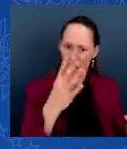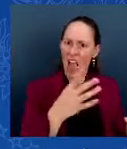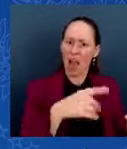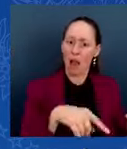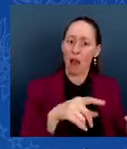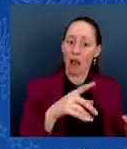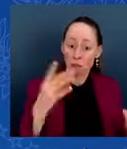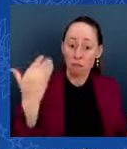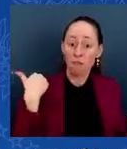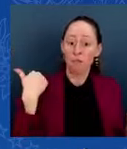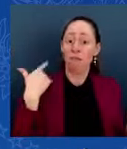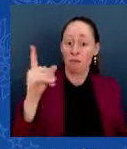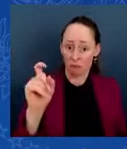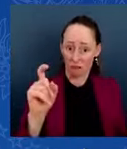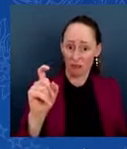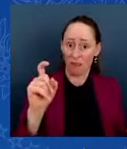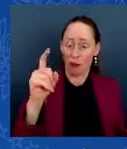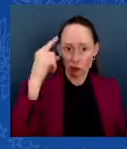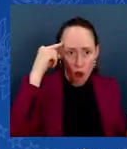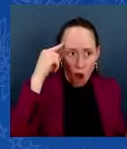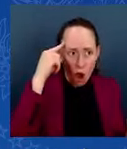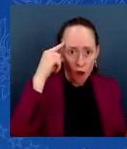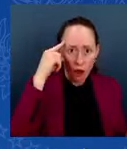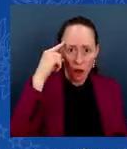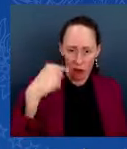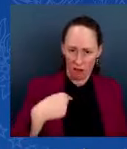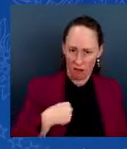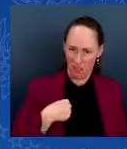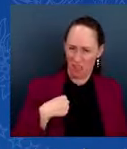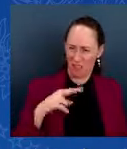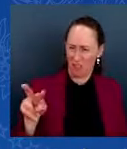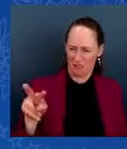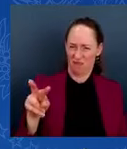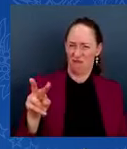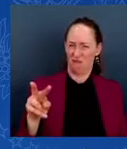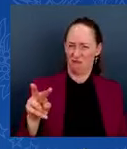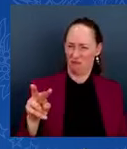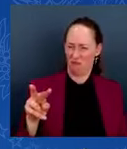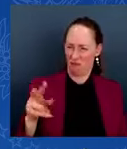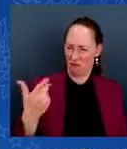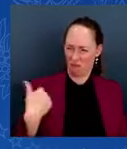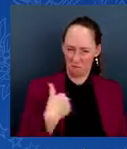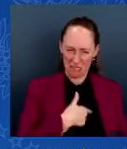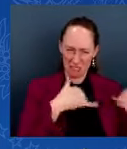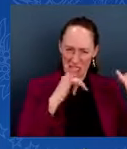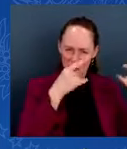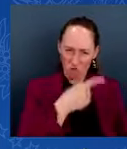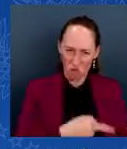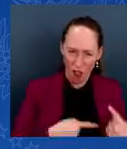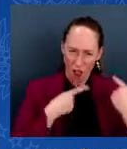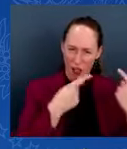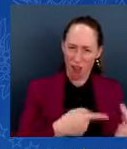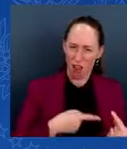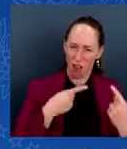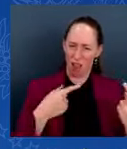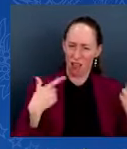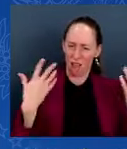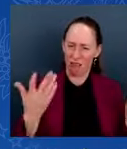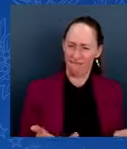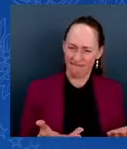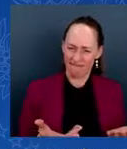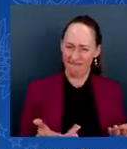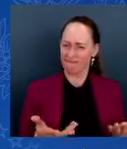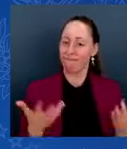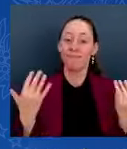table. But guess what now? We measure everything the following way. We build from the middle out and the